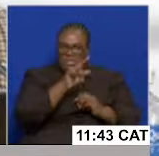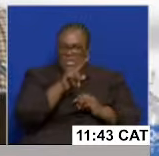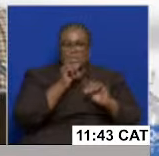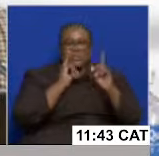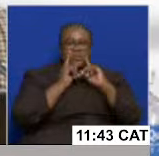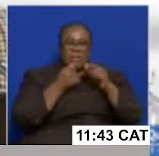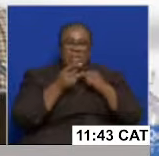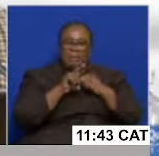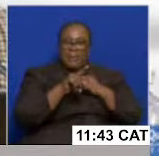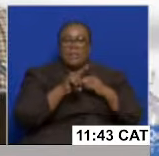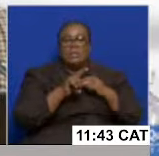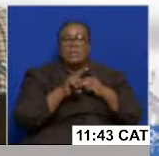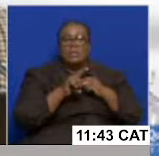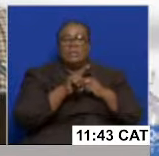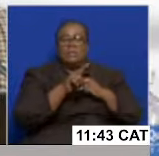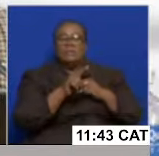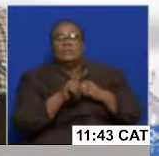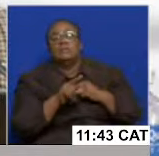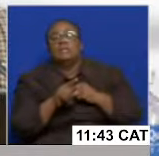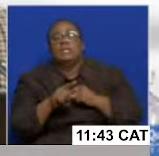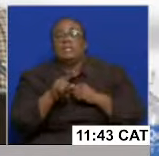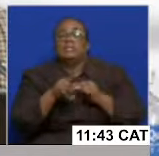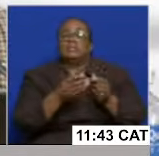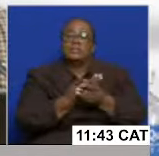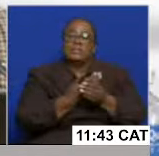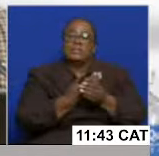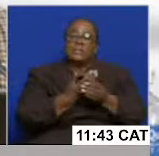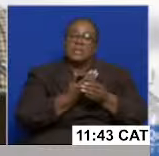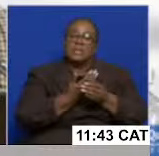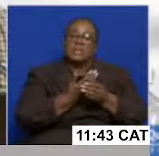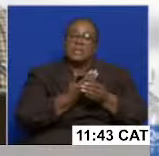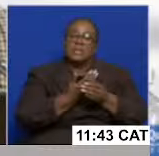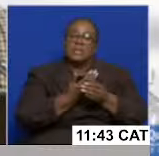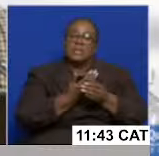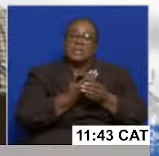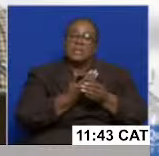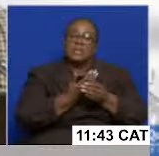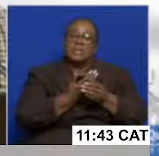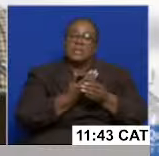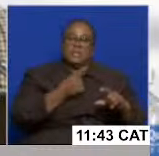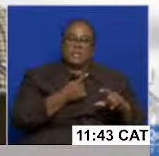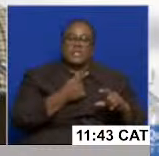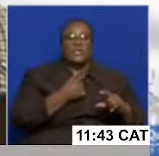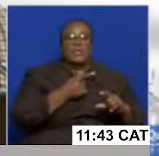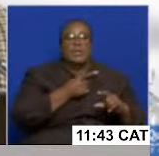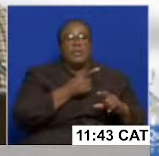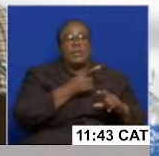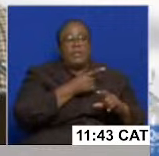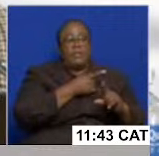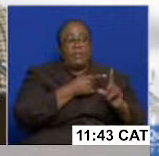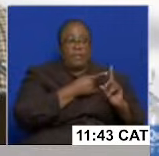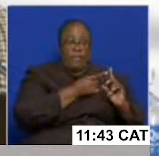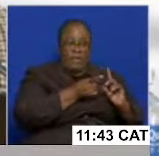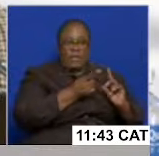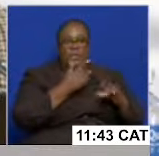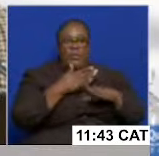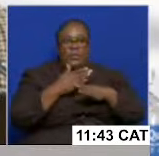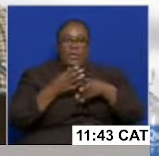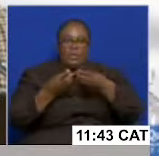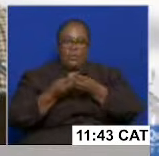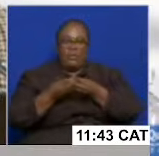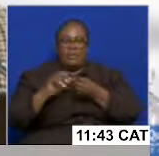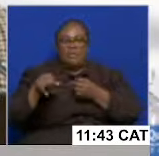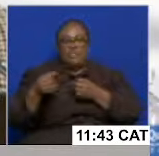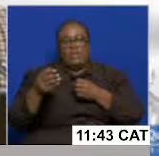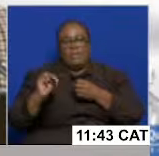the first paragraph that we had a joint operation with members of the province and JMPD. That's how he describes what